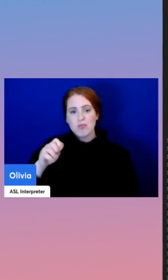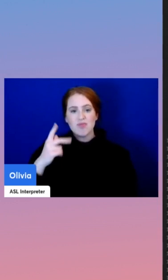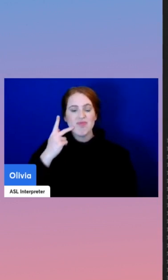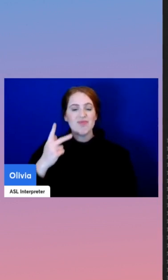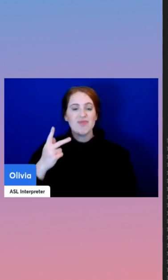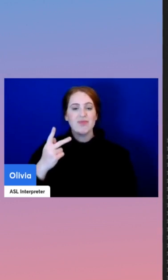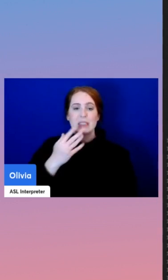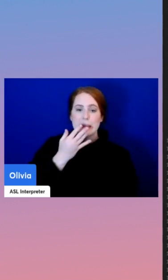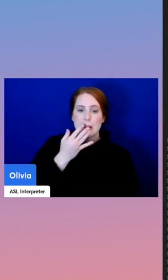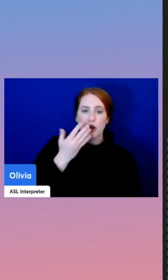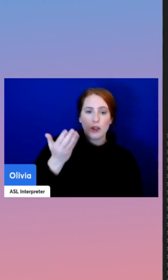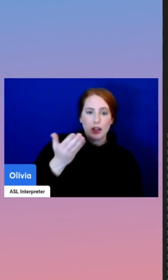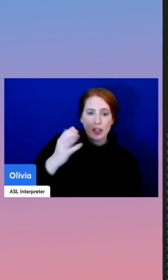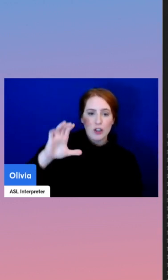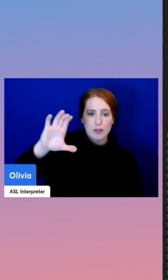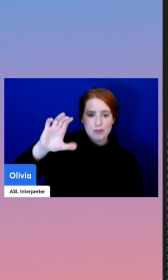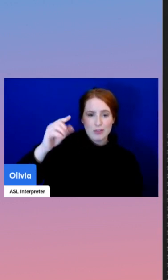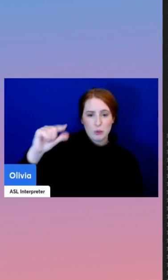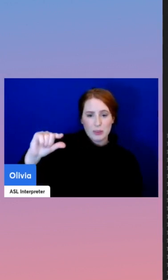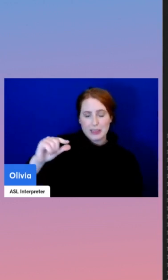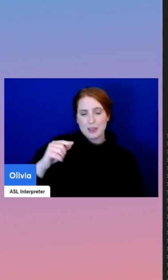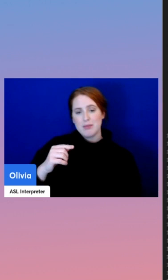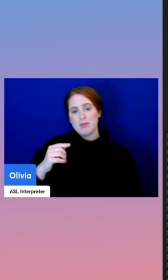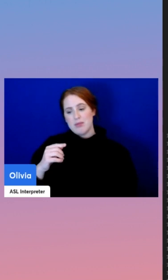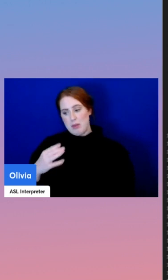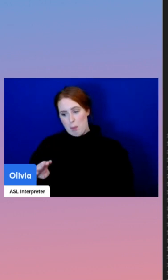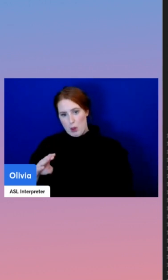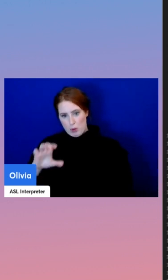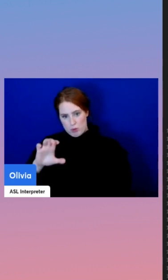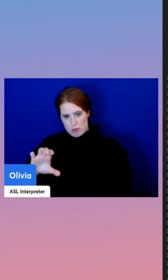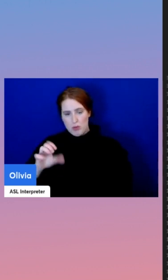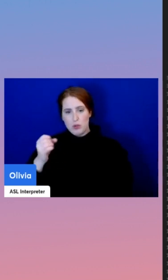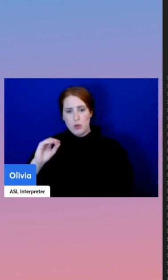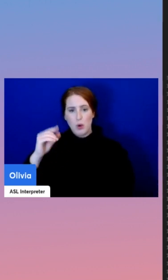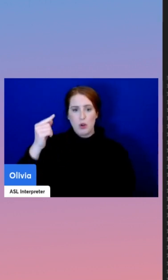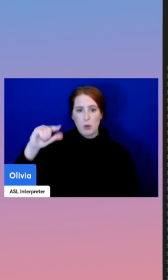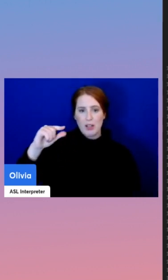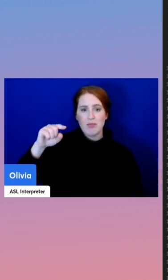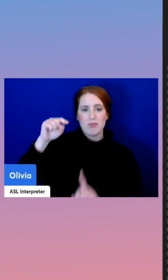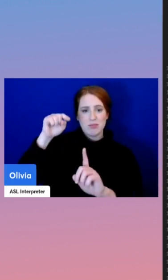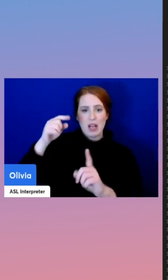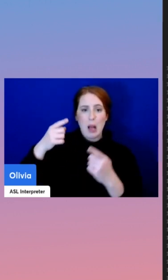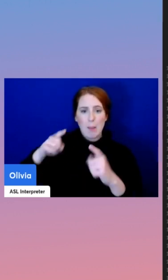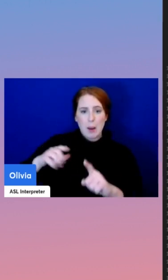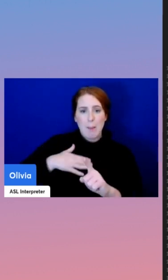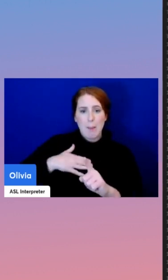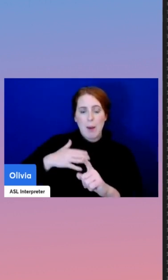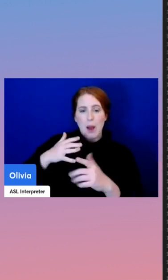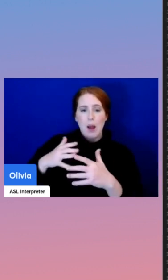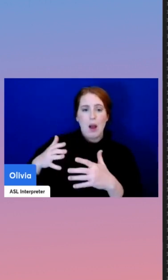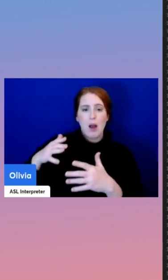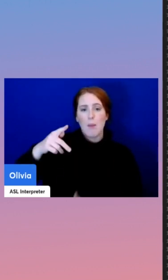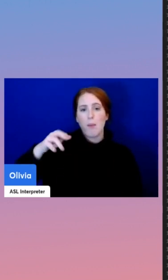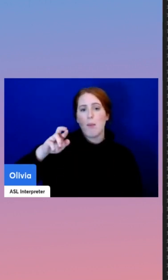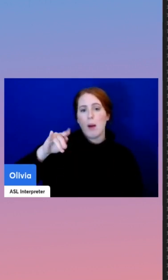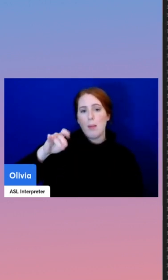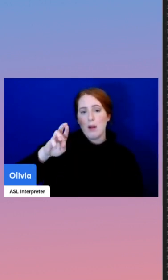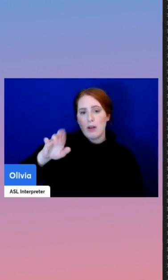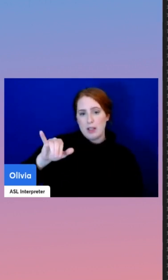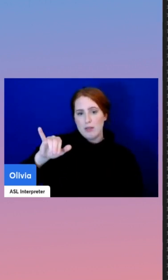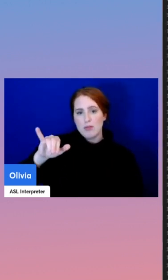green and blue. So the green is for all what's happening in my primary region, and in blue it's all what's happening in my disaster recovery